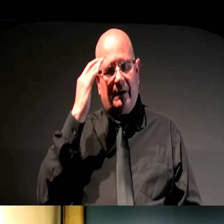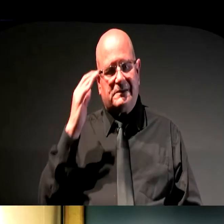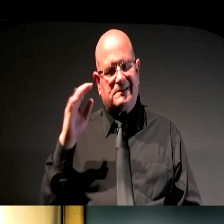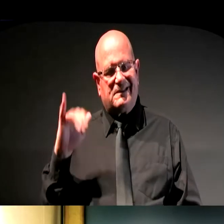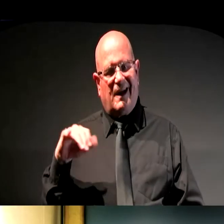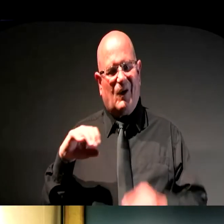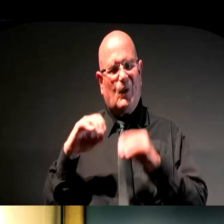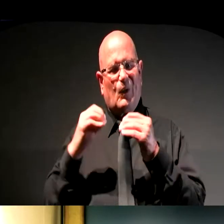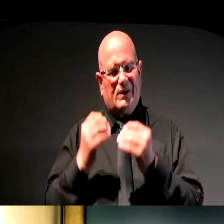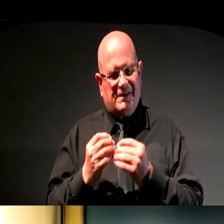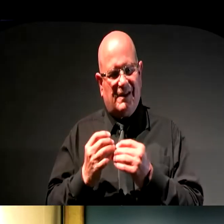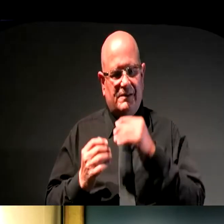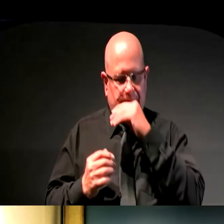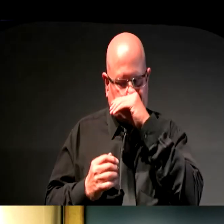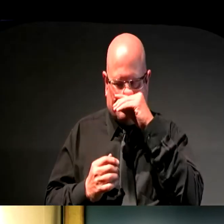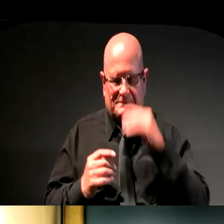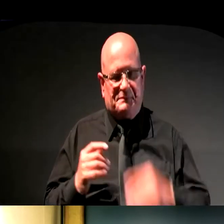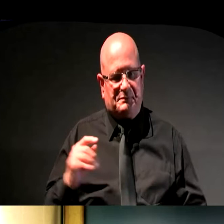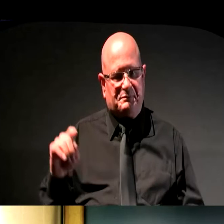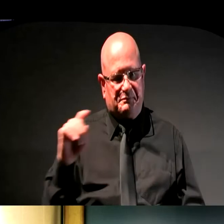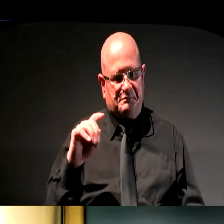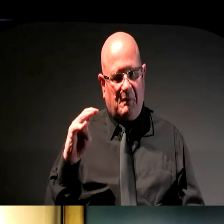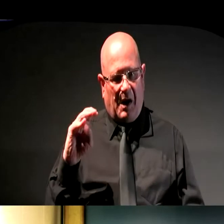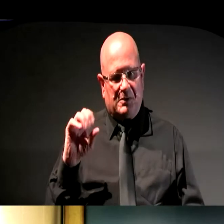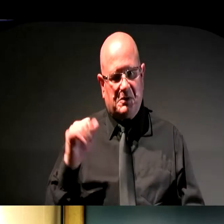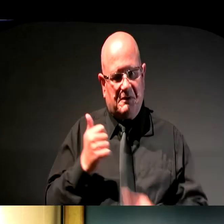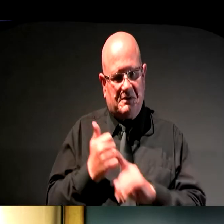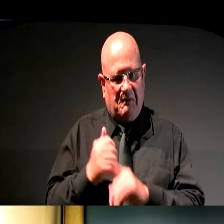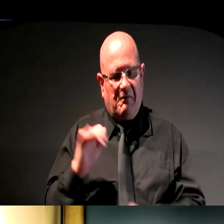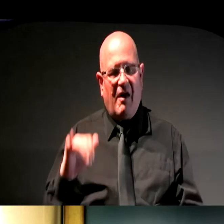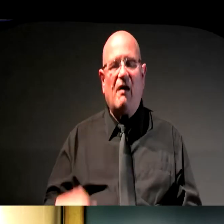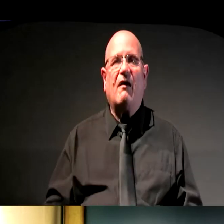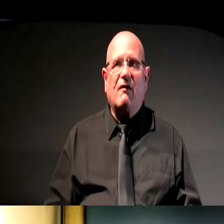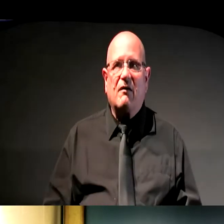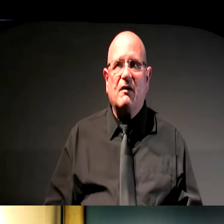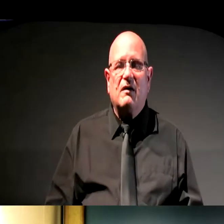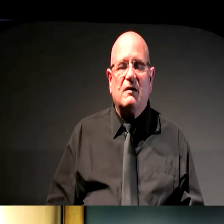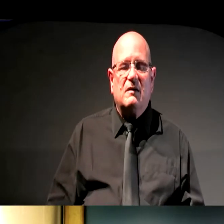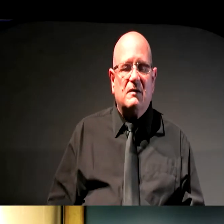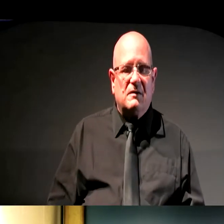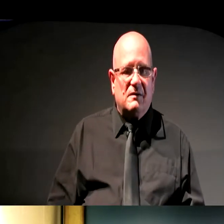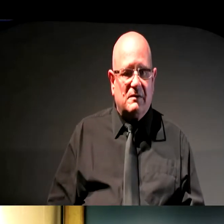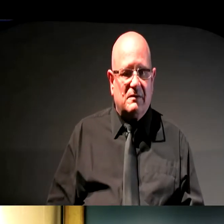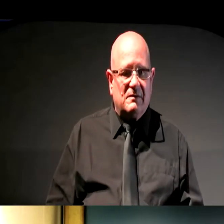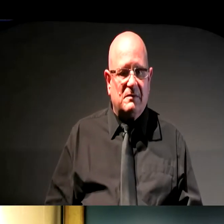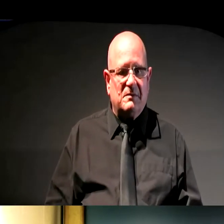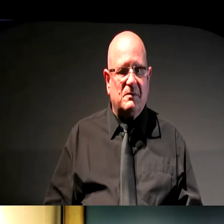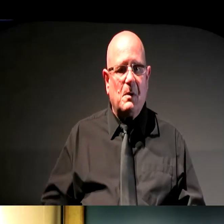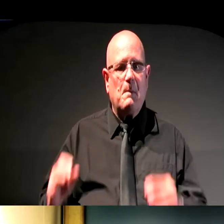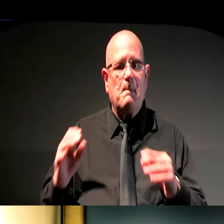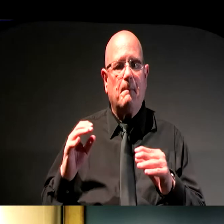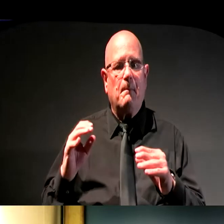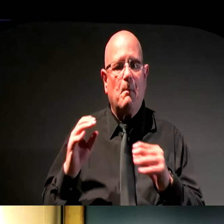and within Microsoft itself that you start to realize that I think far more people